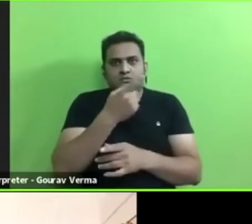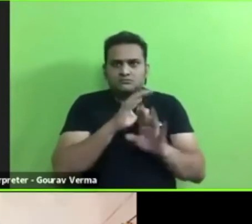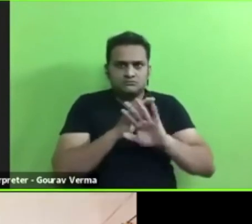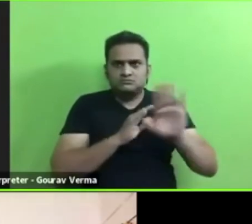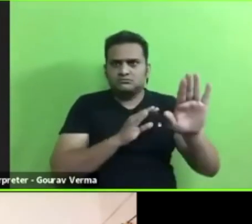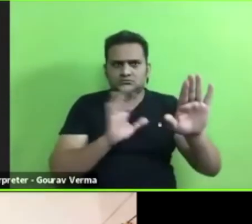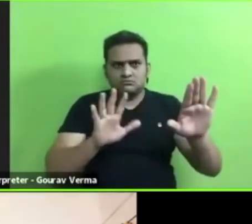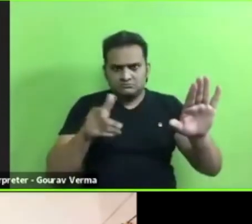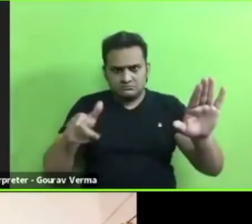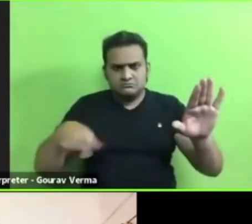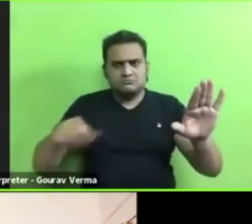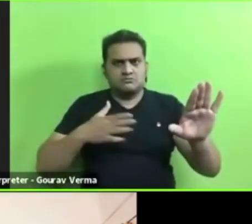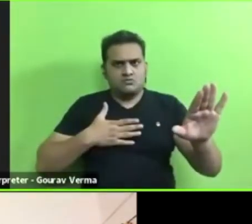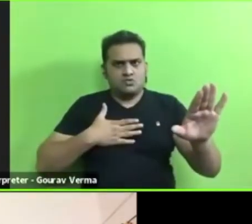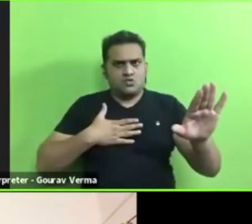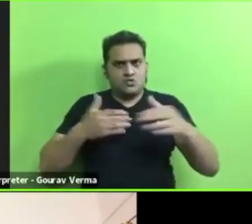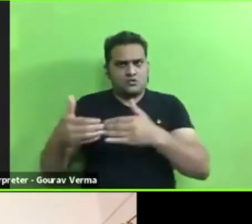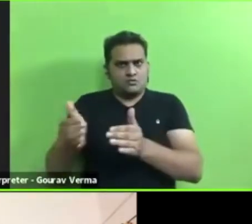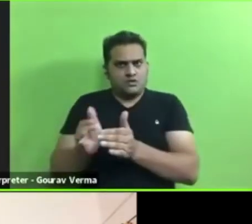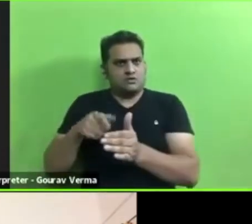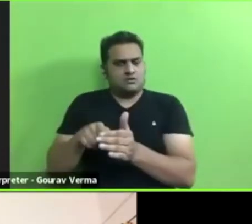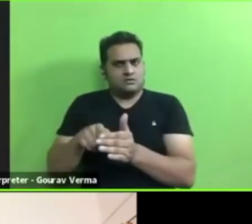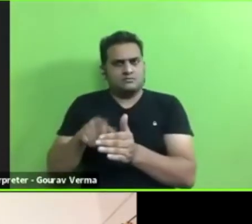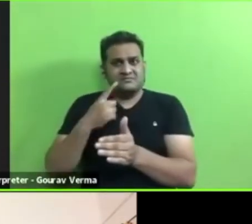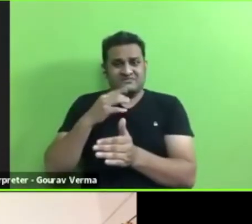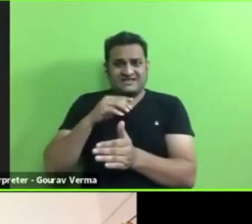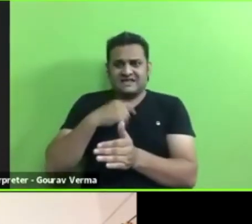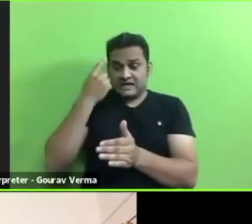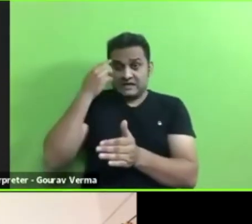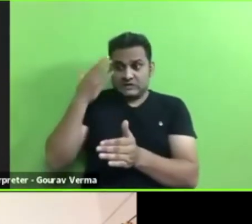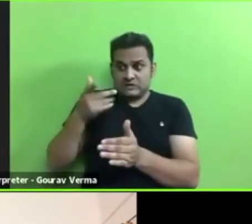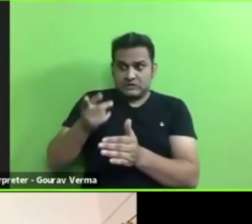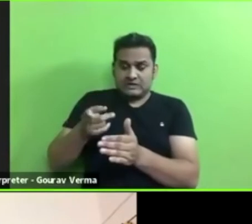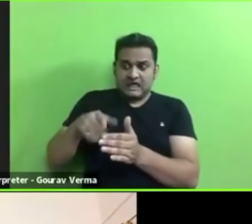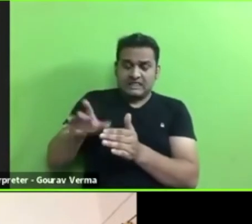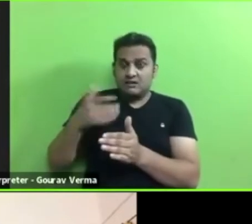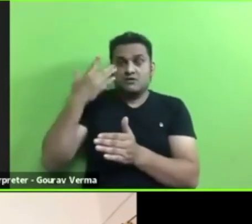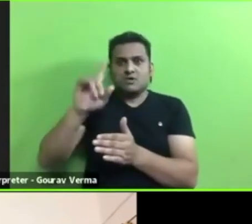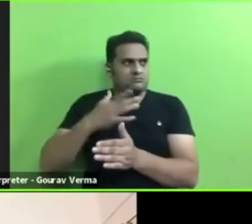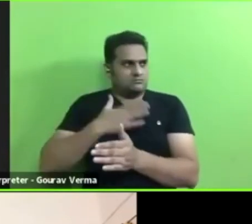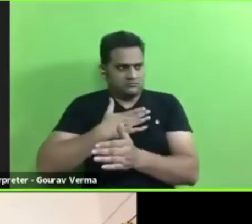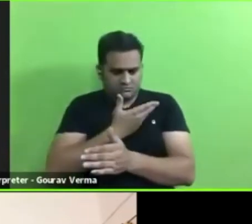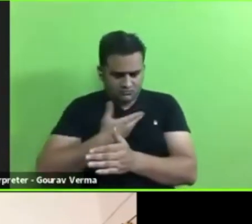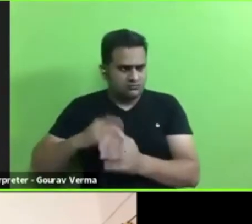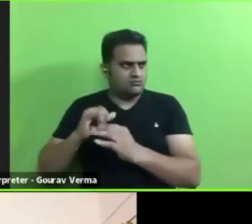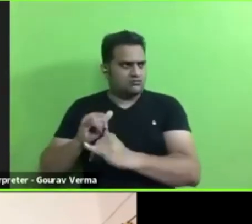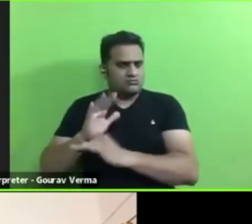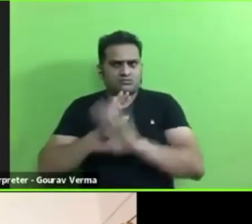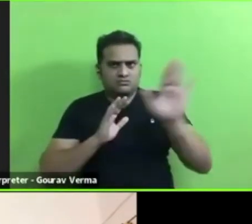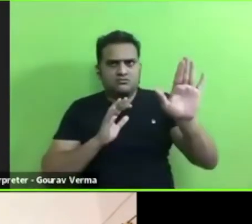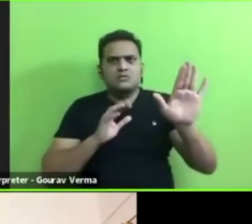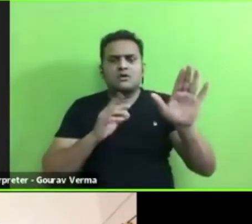this still belongs to my community, even if I don't understand head or tail of what it is. This is very similar to